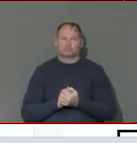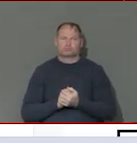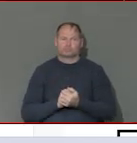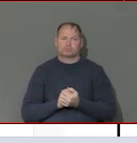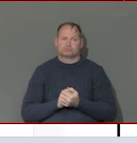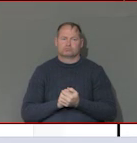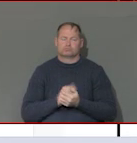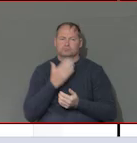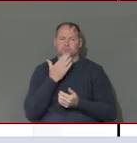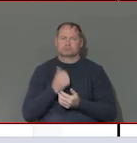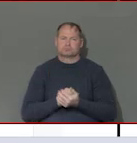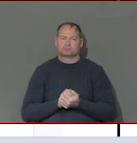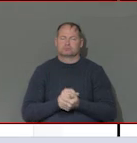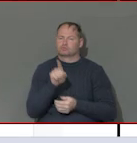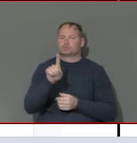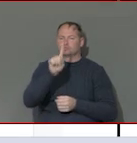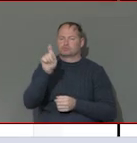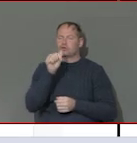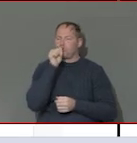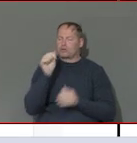So please be careful